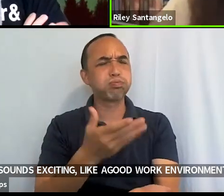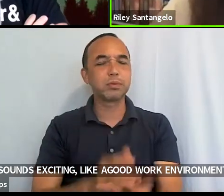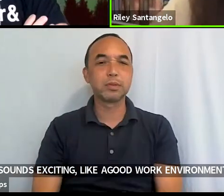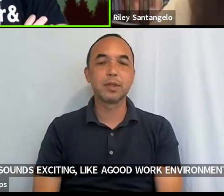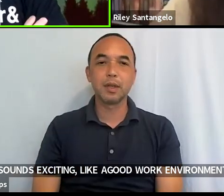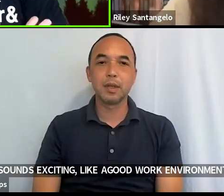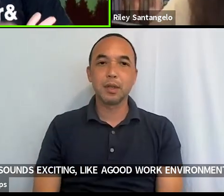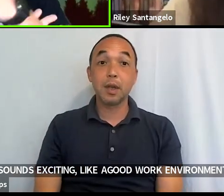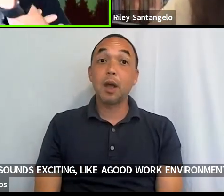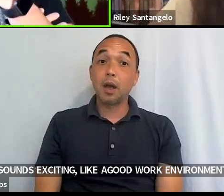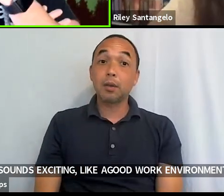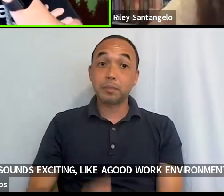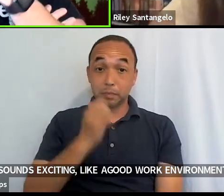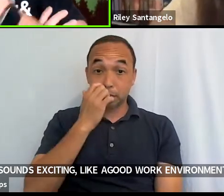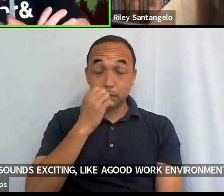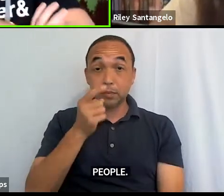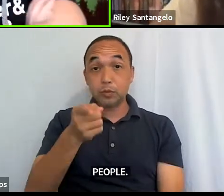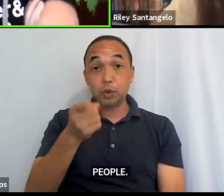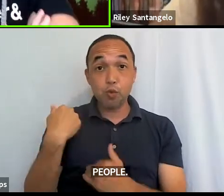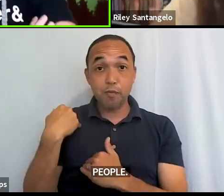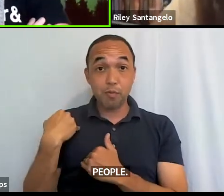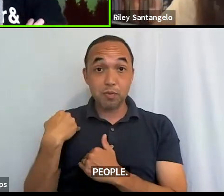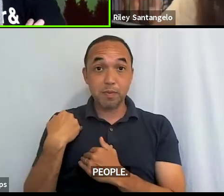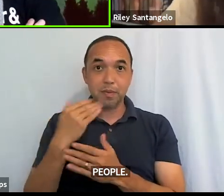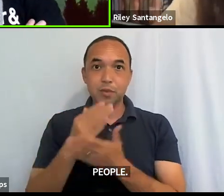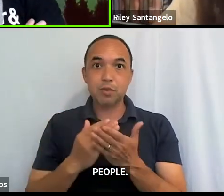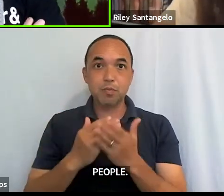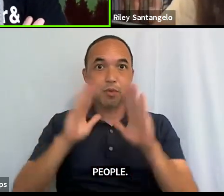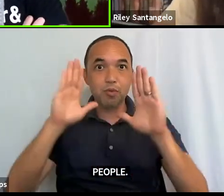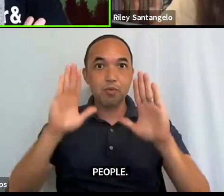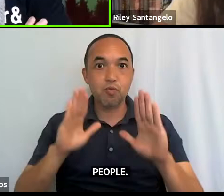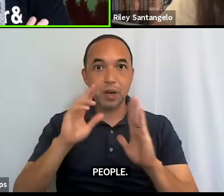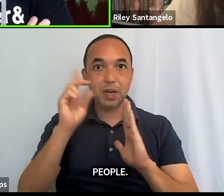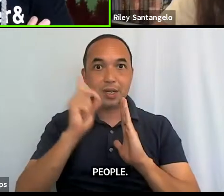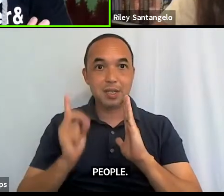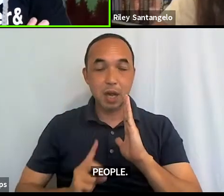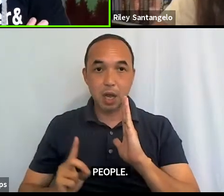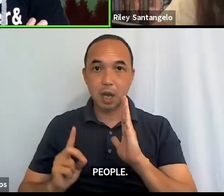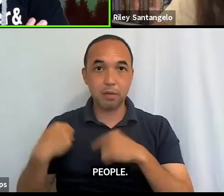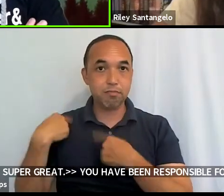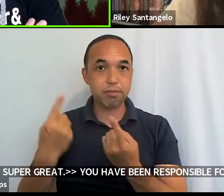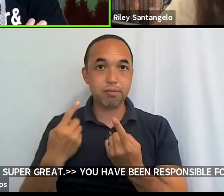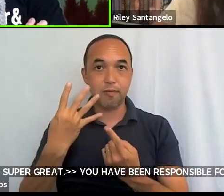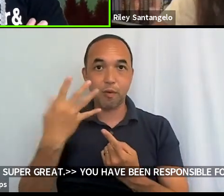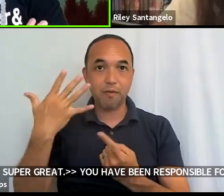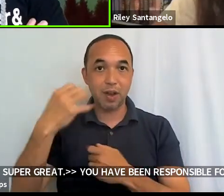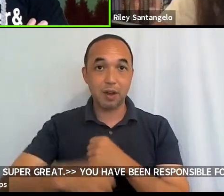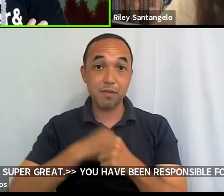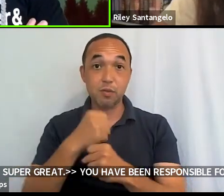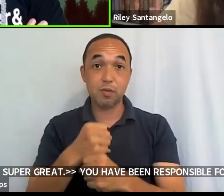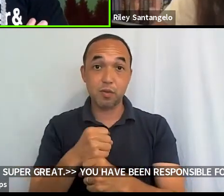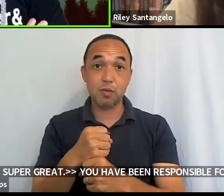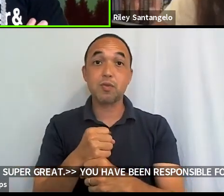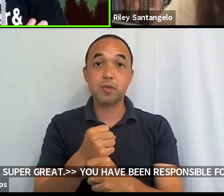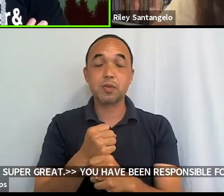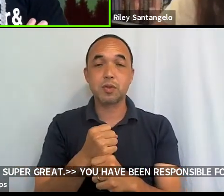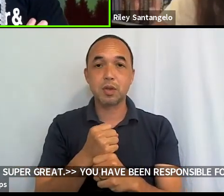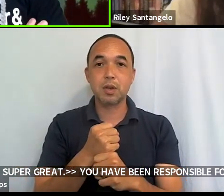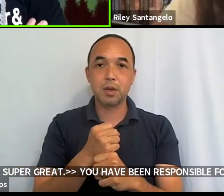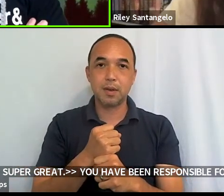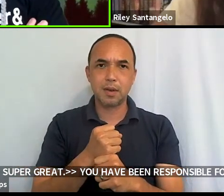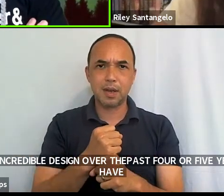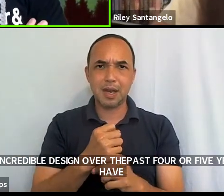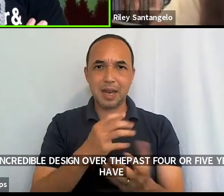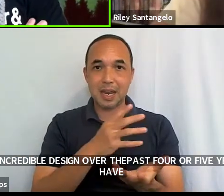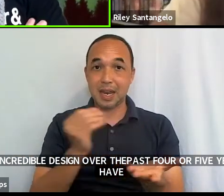great. You've been responsible for some incredible design over the past the 4 or 5 years that I've known you, and we're